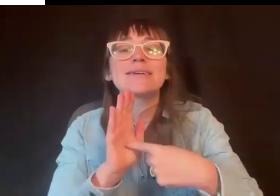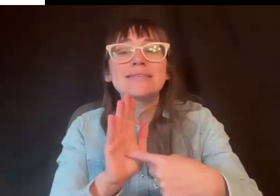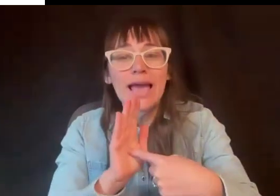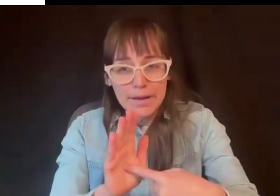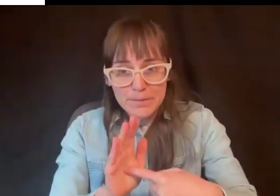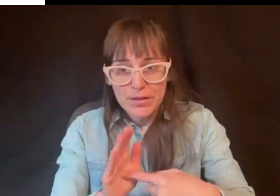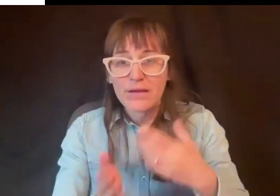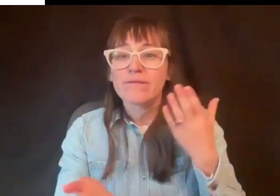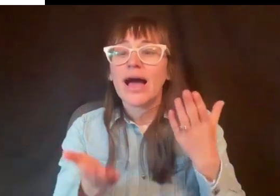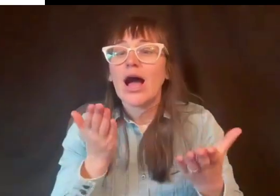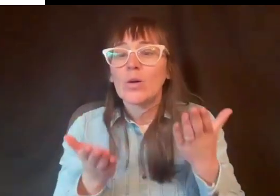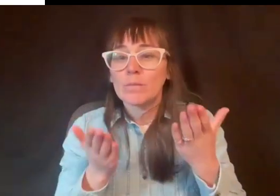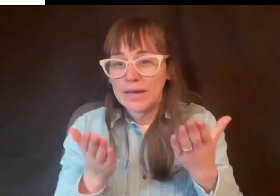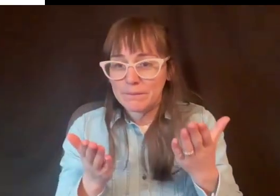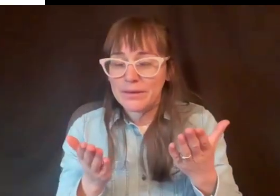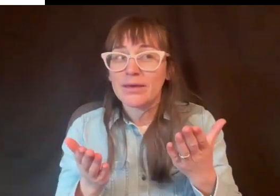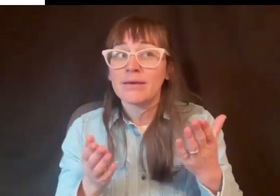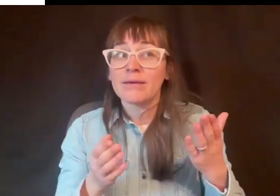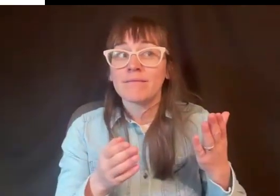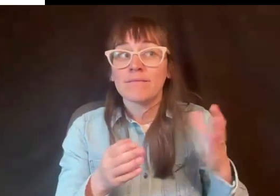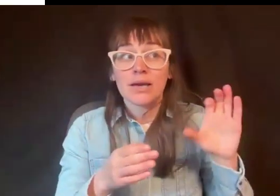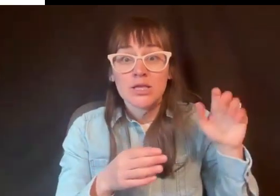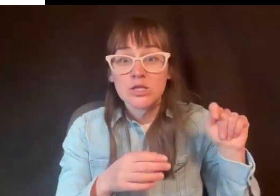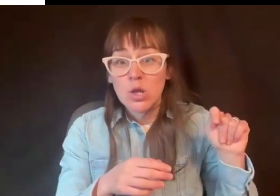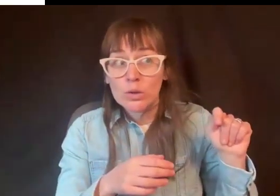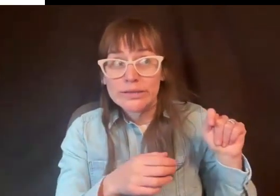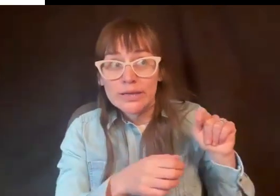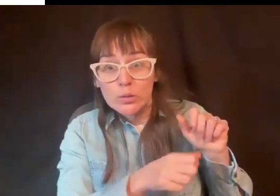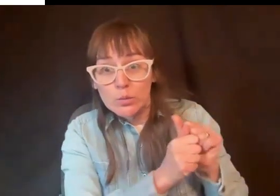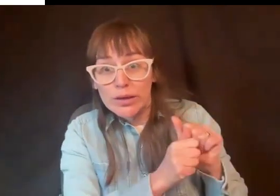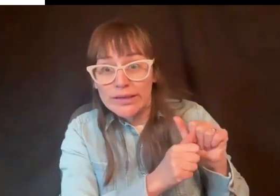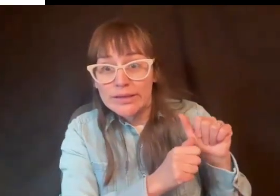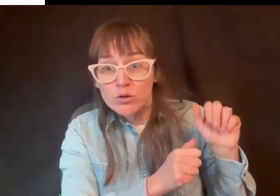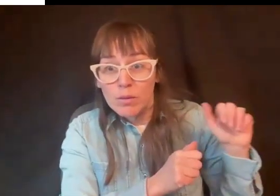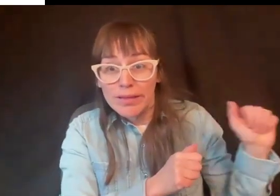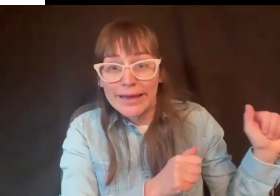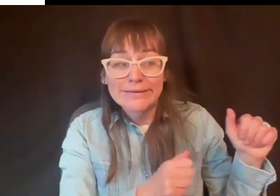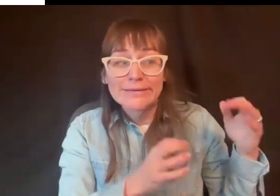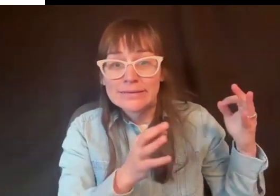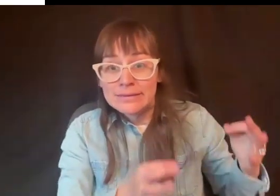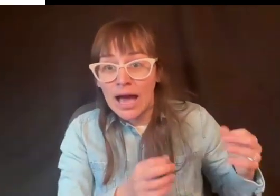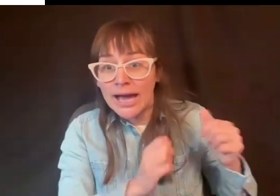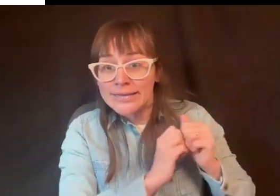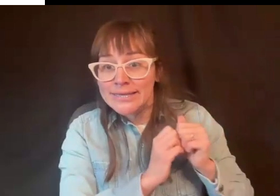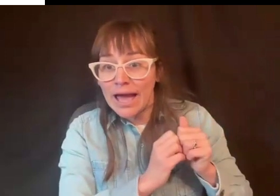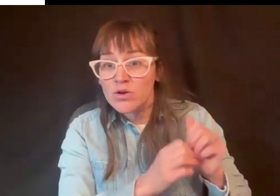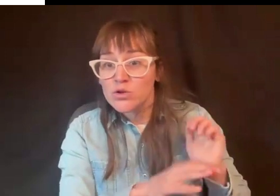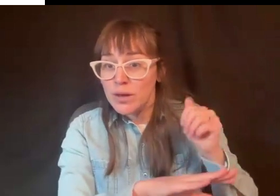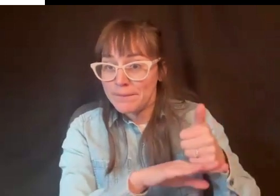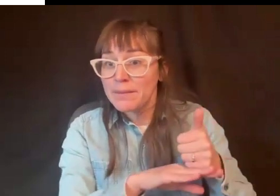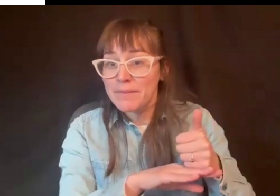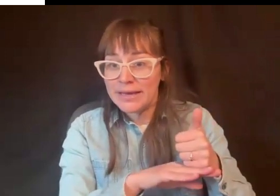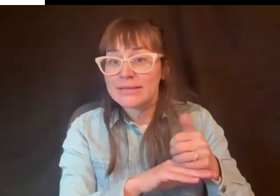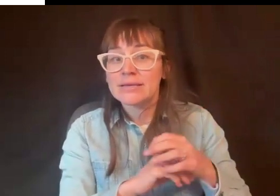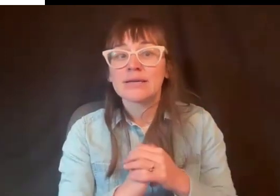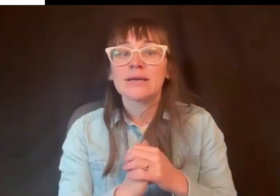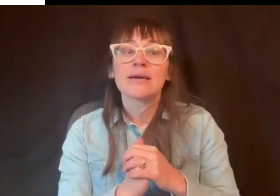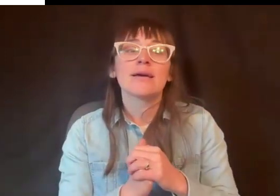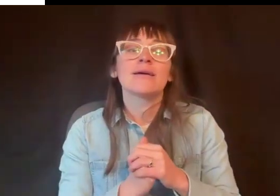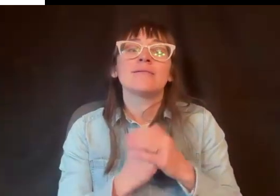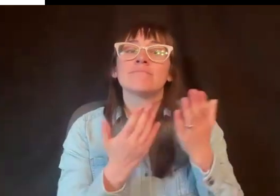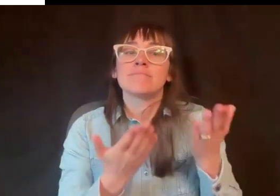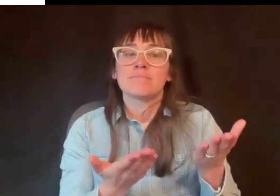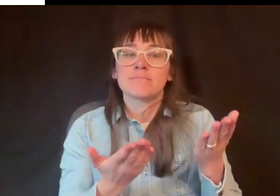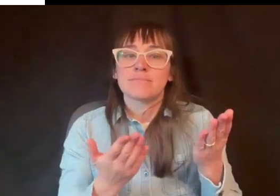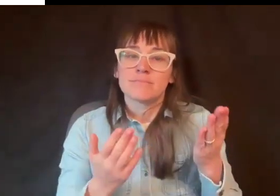in consultation with AAAs, decide to implement this provision. As you'll see, this imaginary